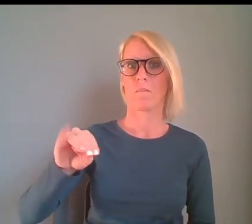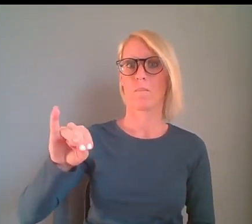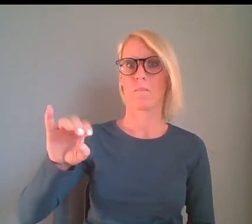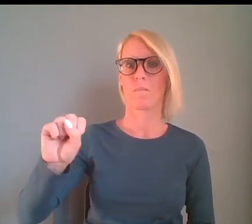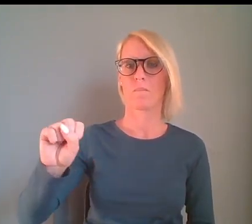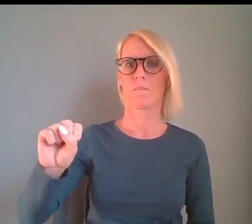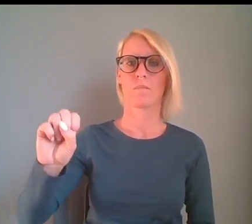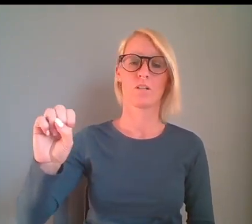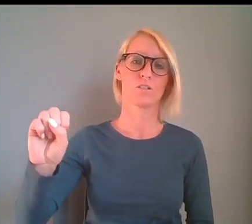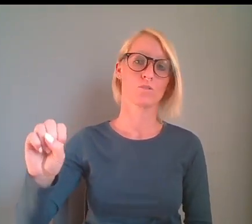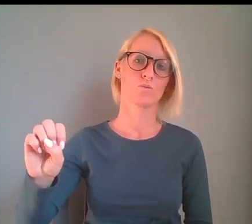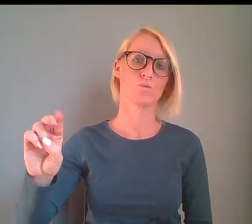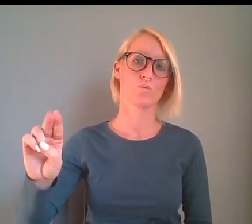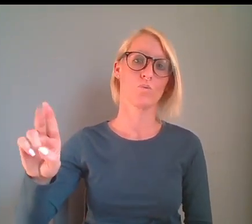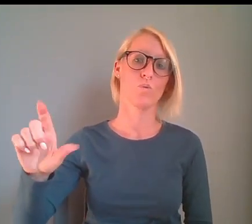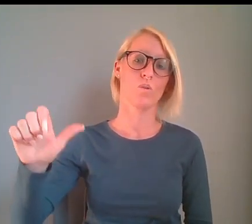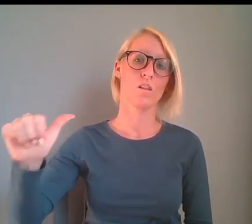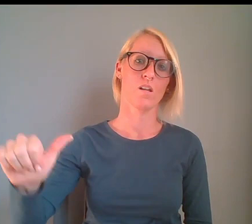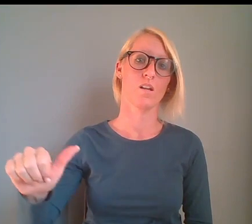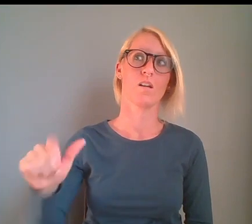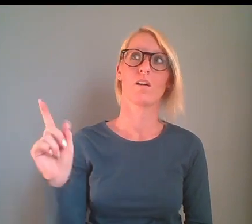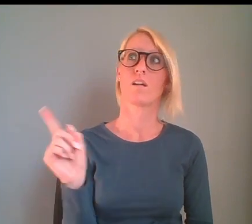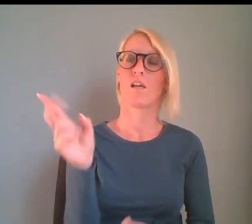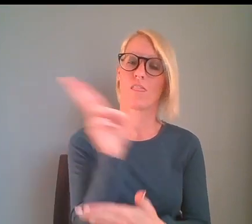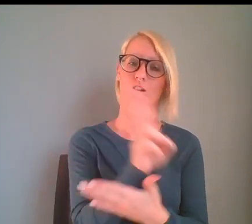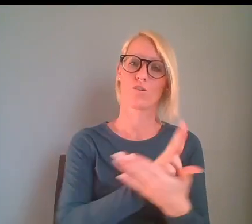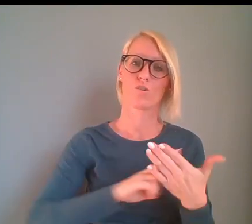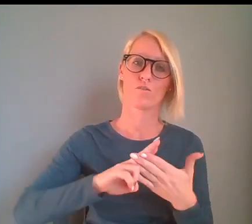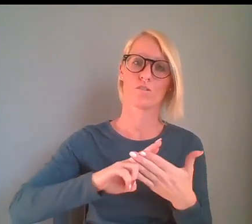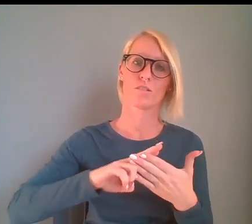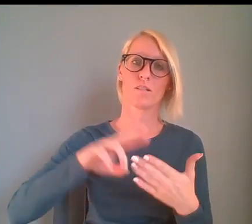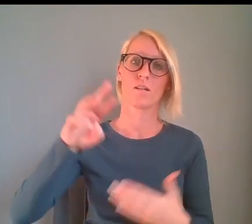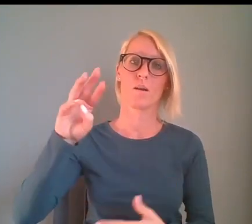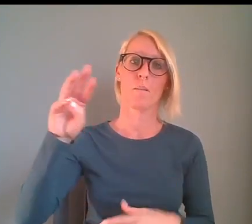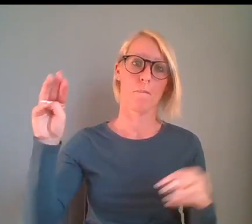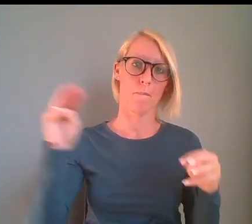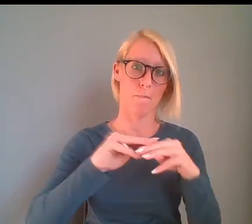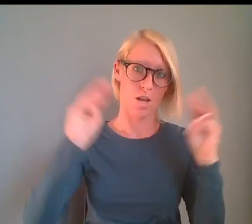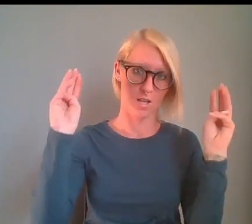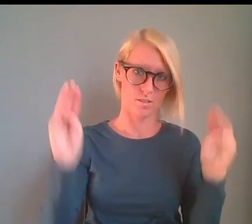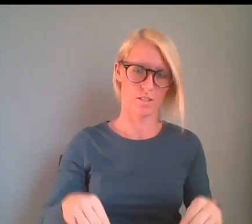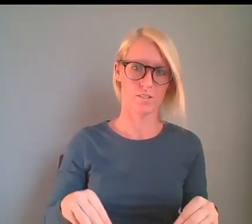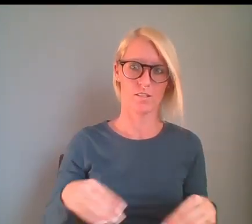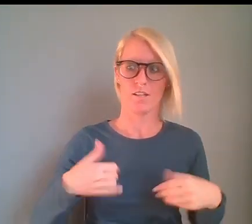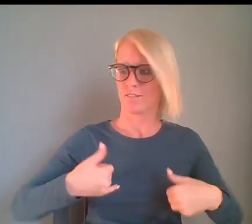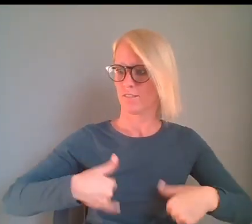and Sentinel High School and the University of Montana, and I still live here. I love Missoula.